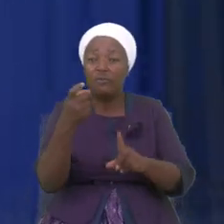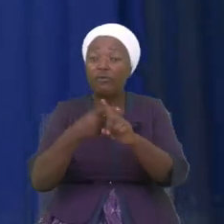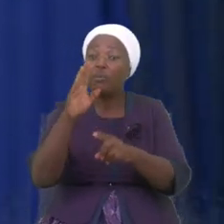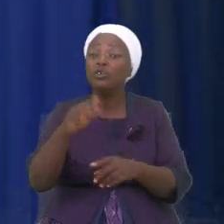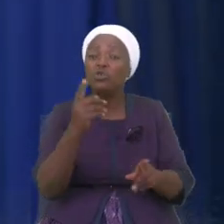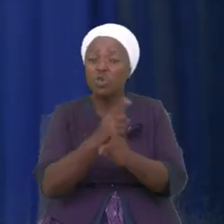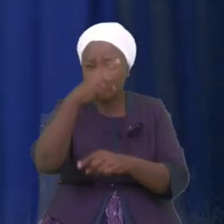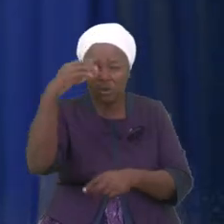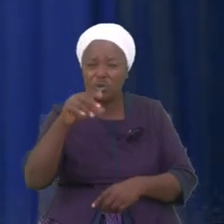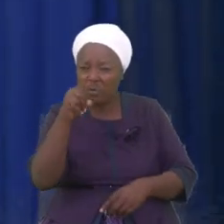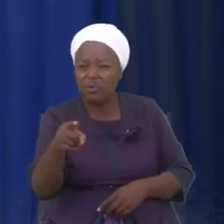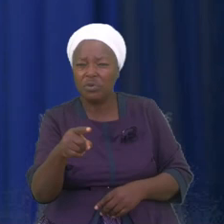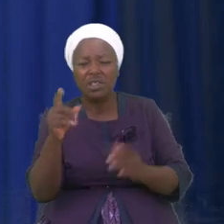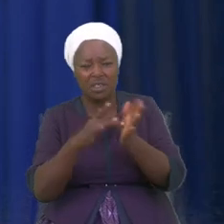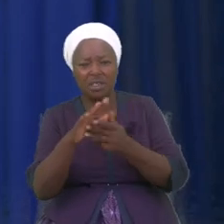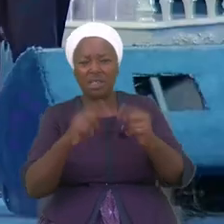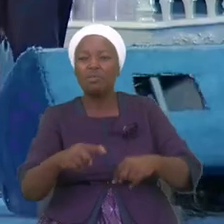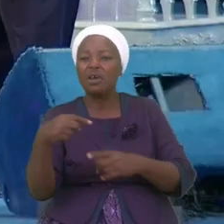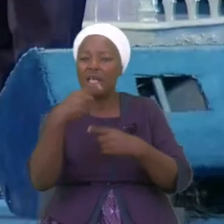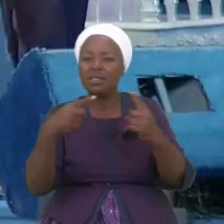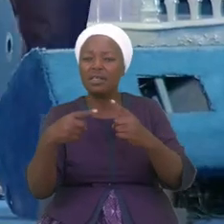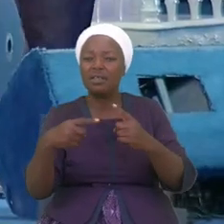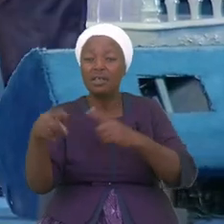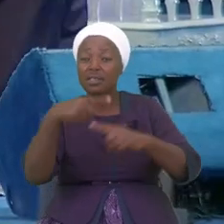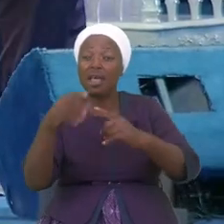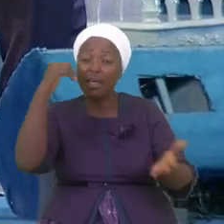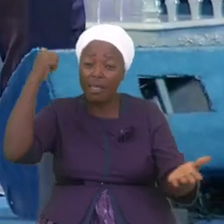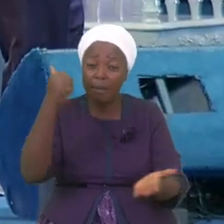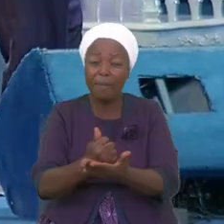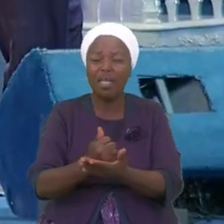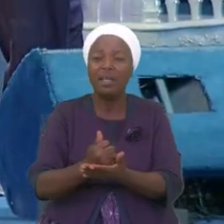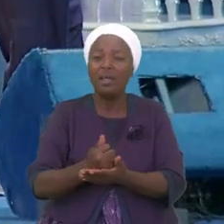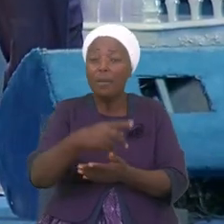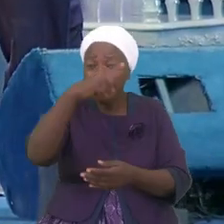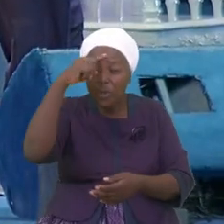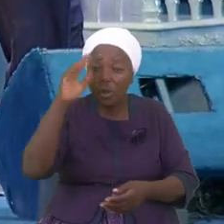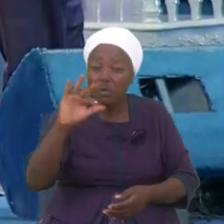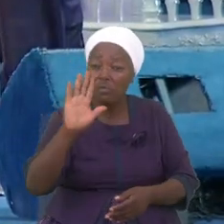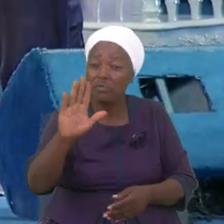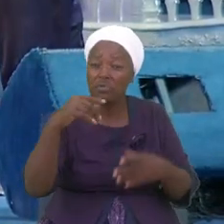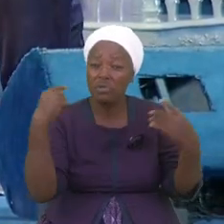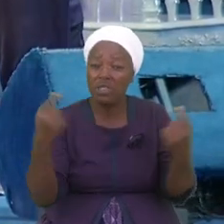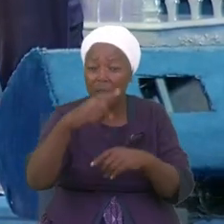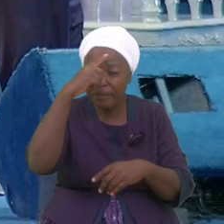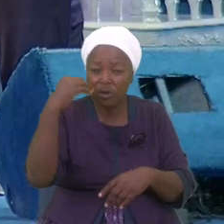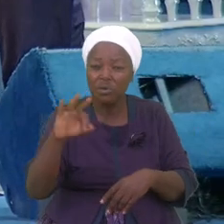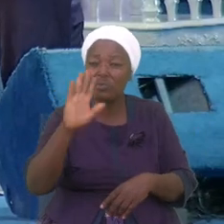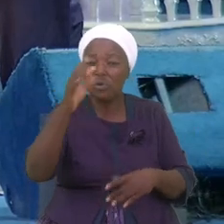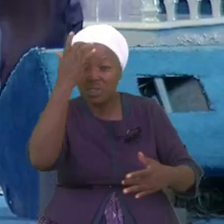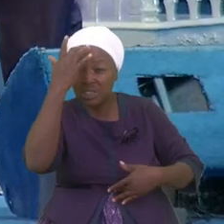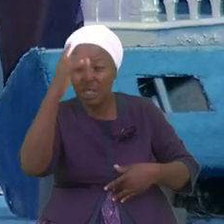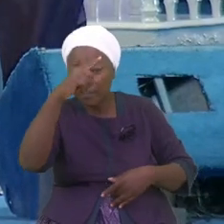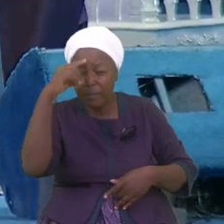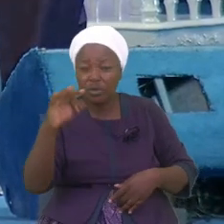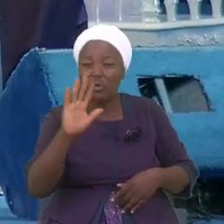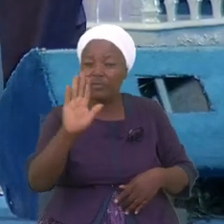he came. Somebody say amen. Amen. Because of your sin, because of your sickness,